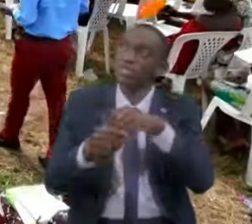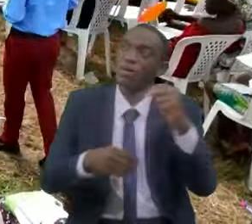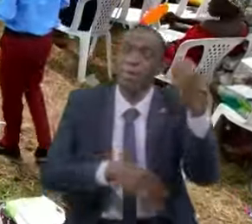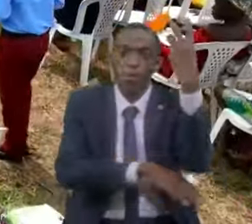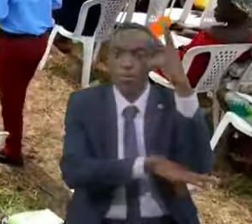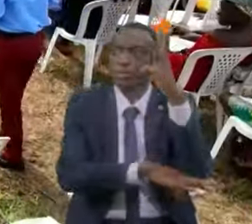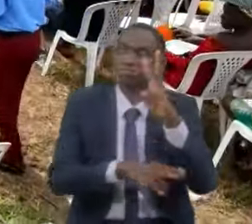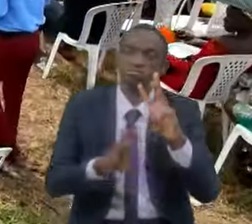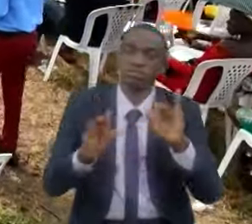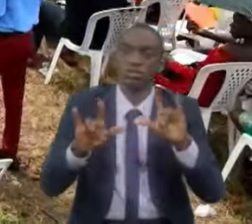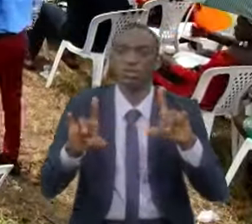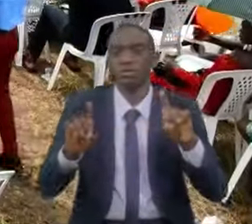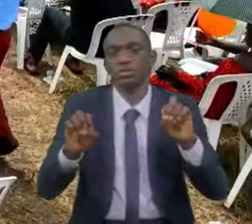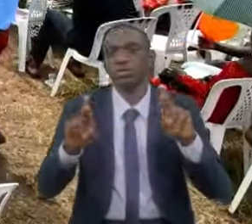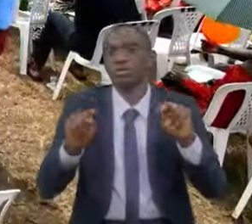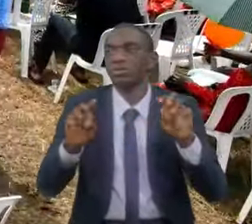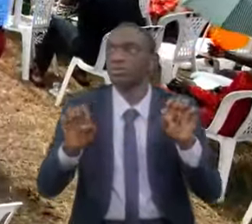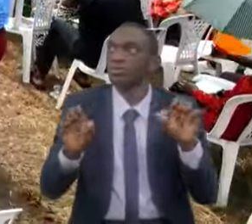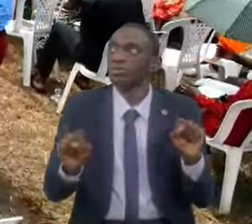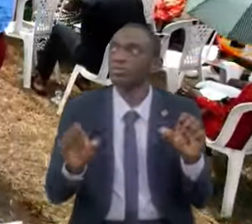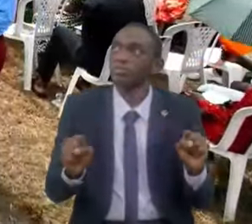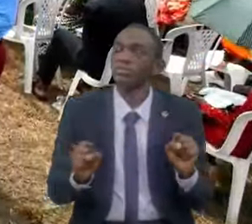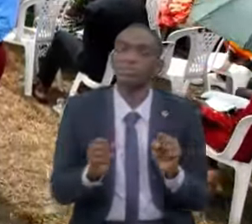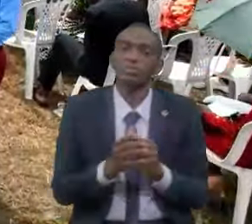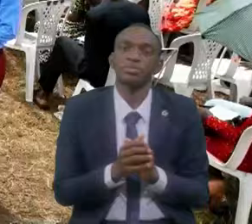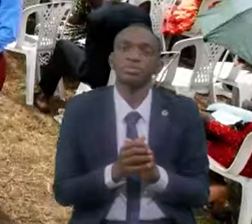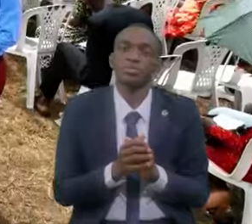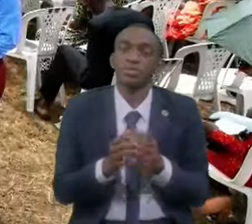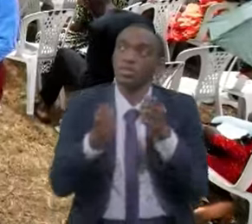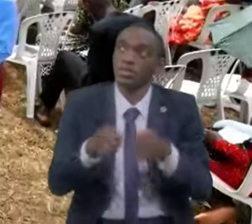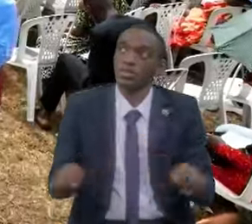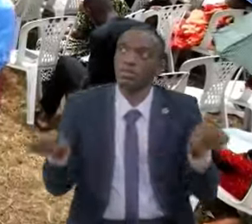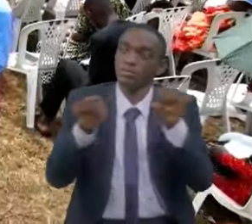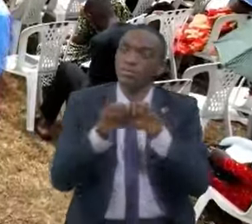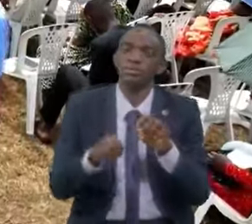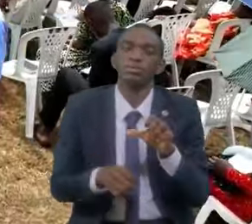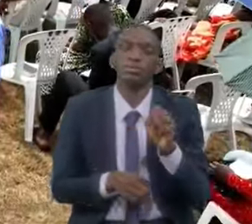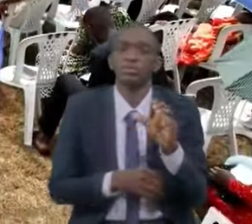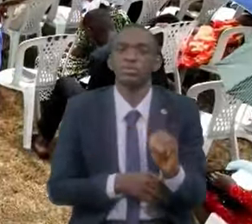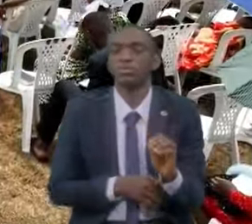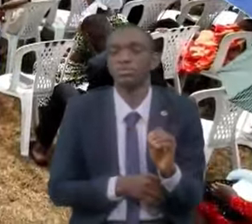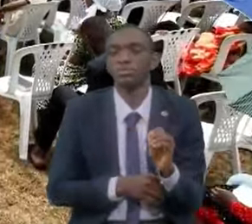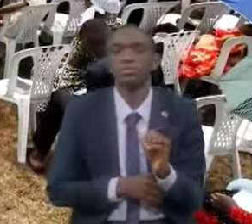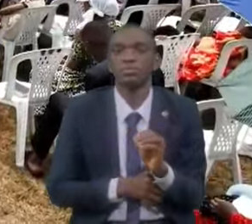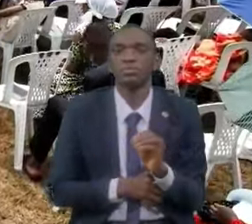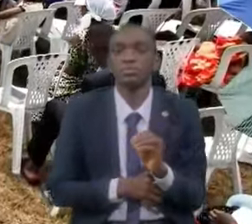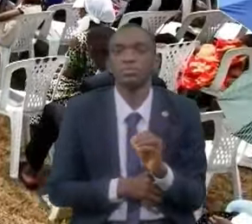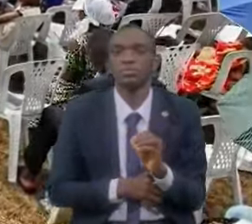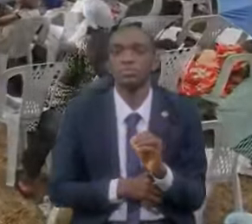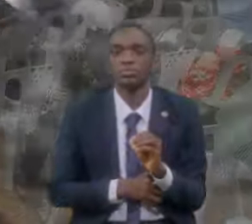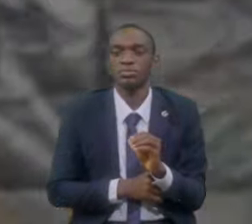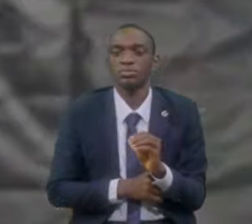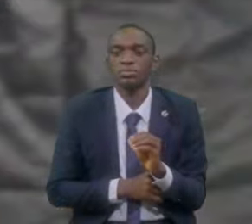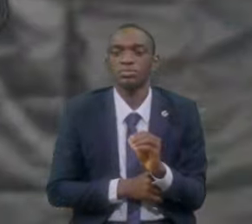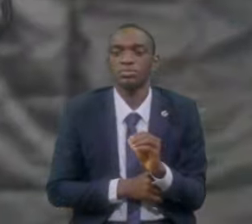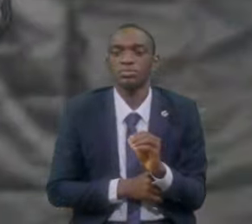so must the Son of Man, Jesus, be lifted up. We're no more